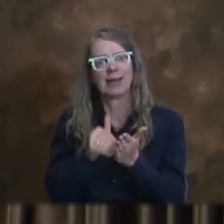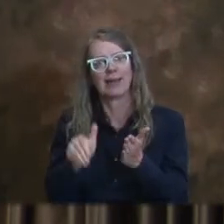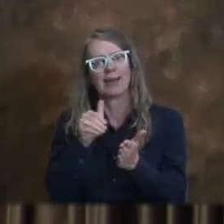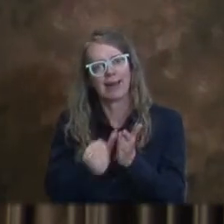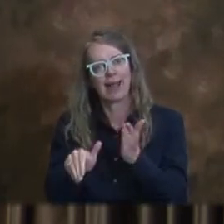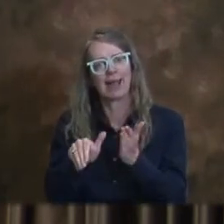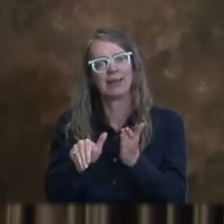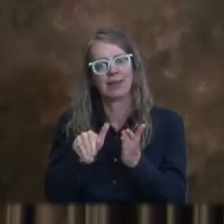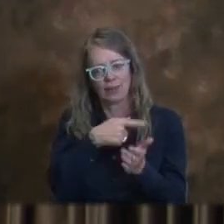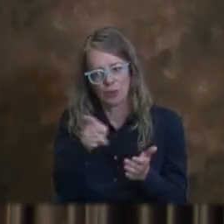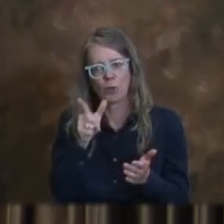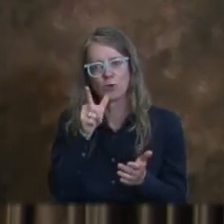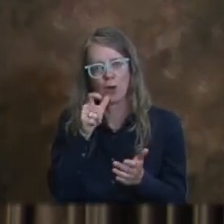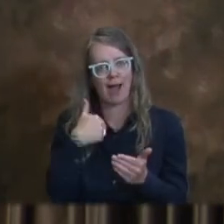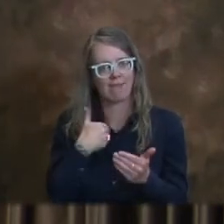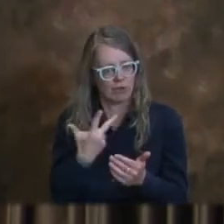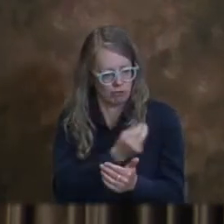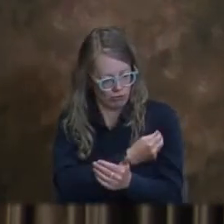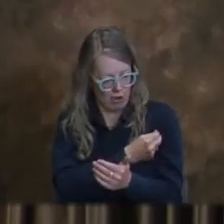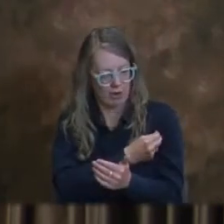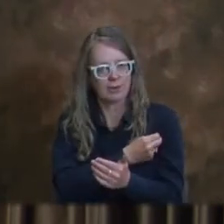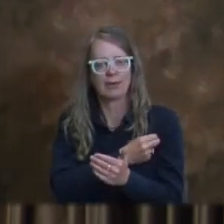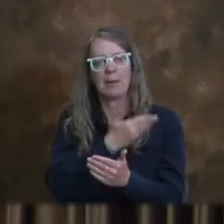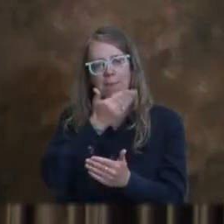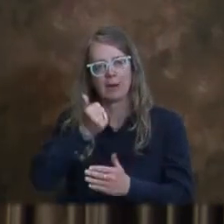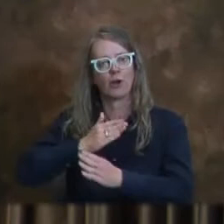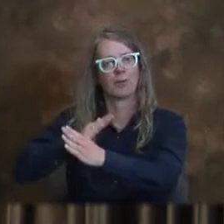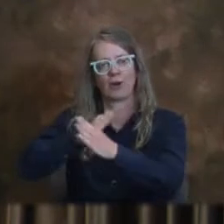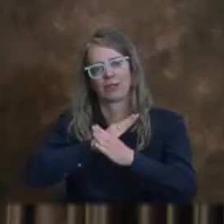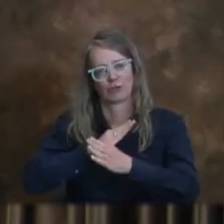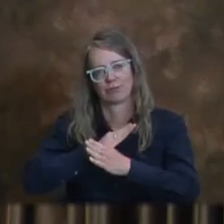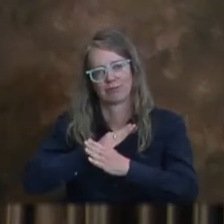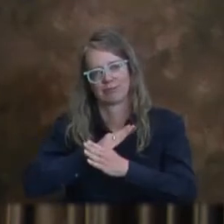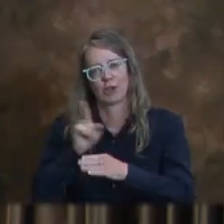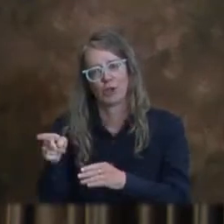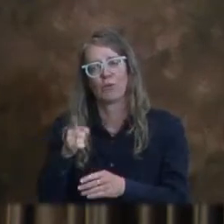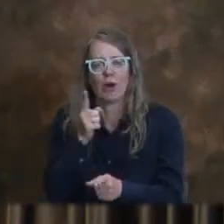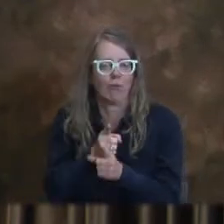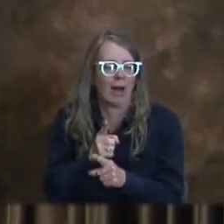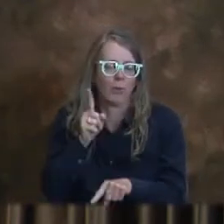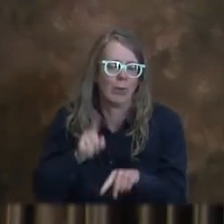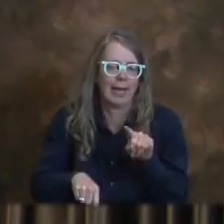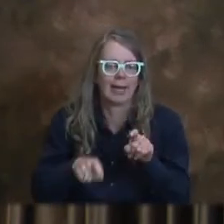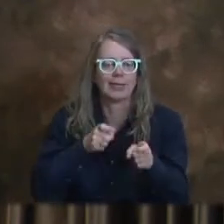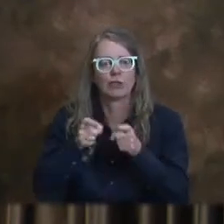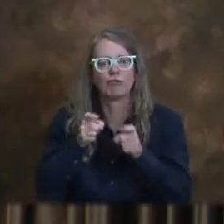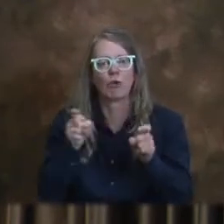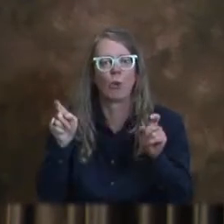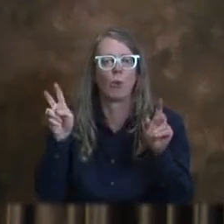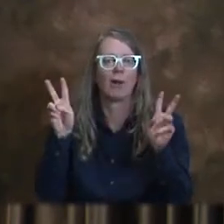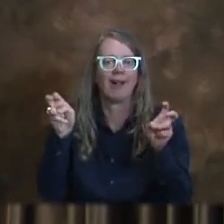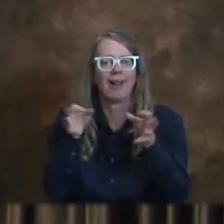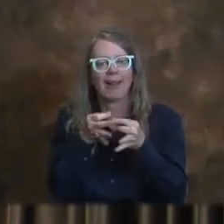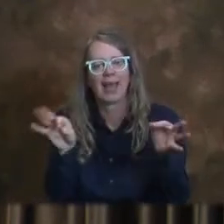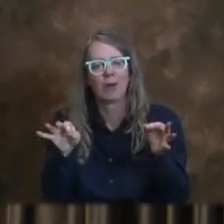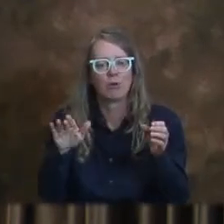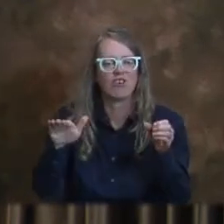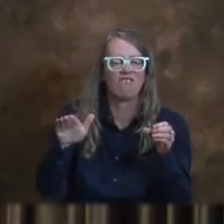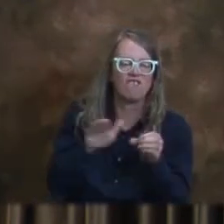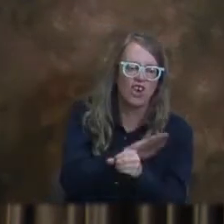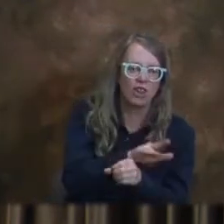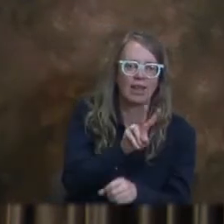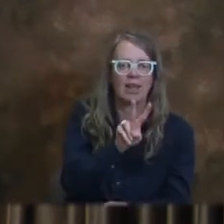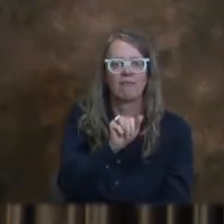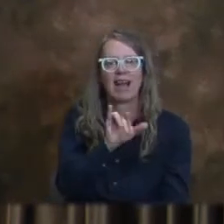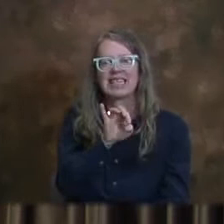its effectiveness. You're right, we don't get to control sort of like what's called fully vaccinated right now. That language is still as